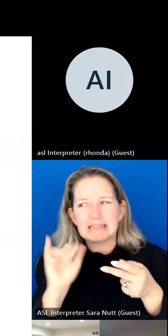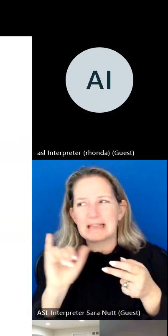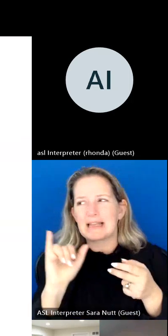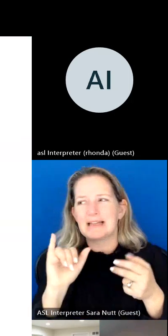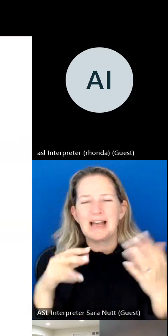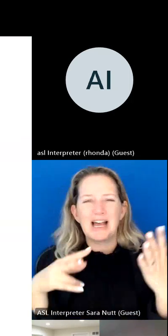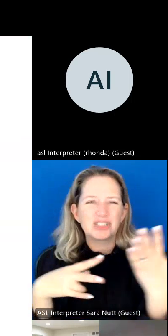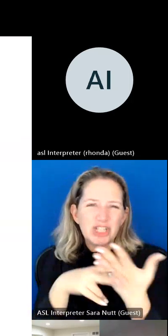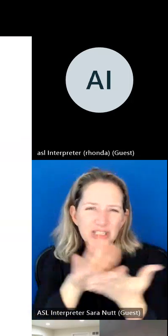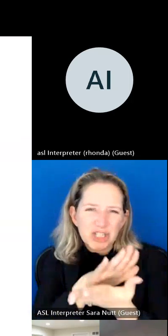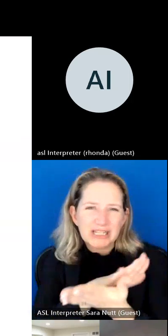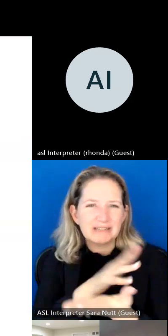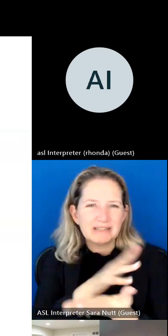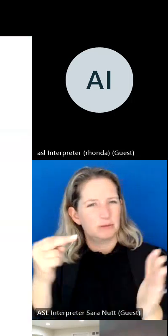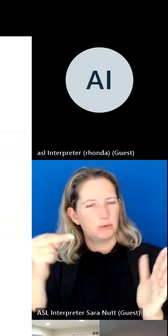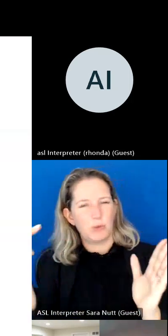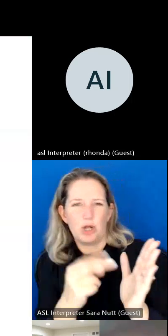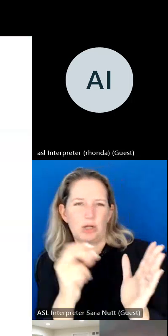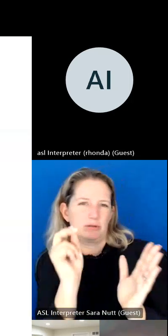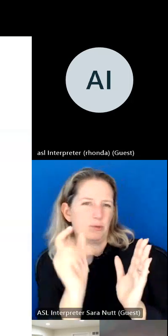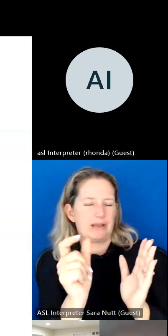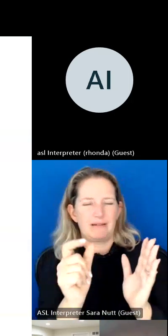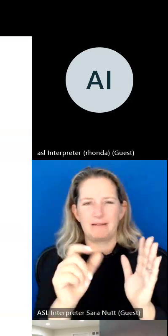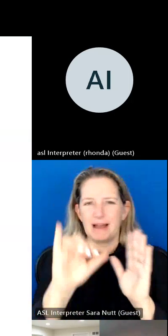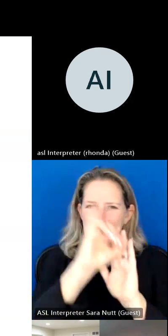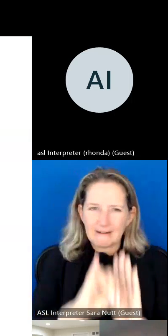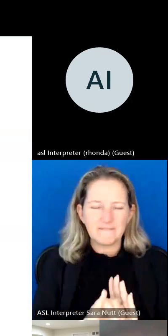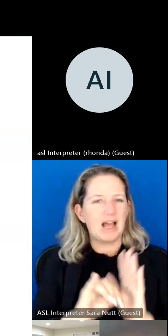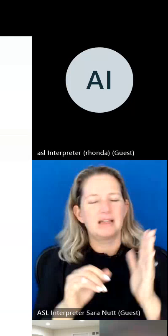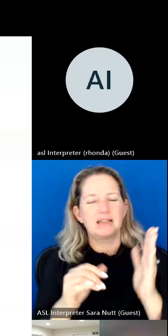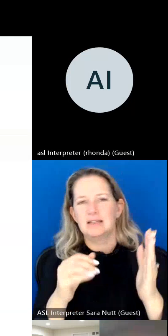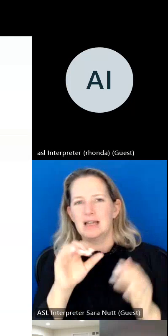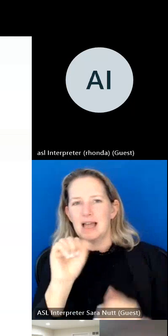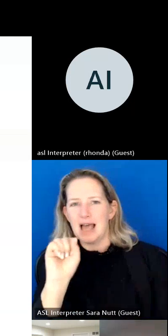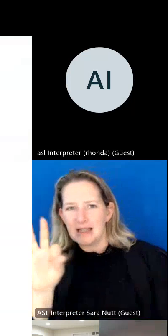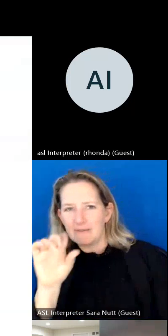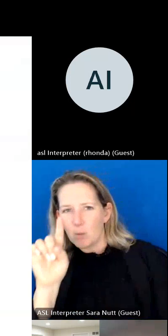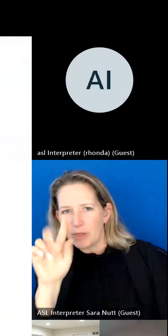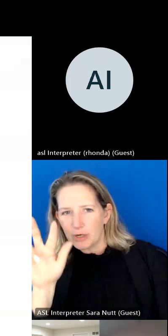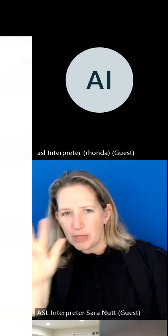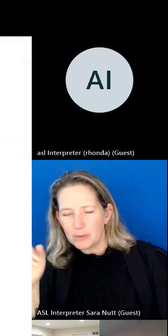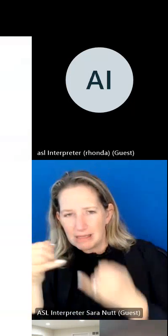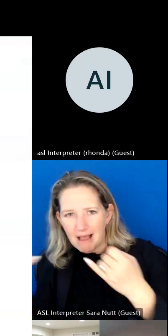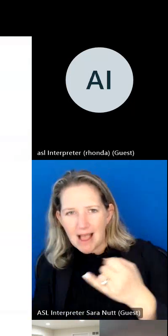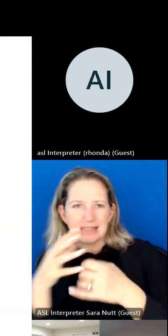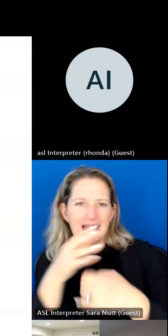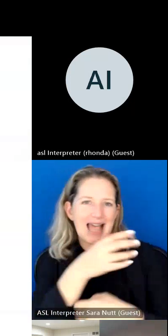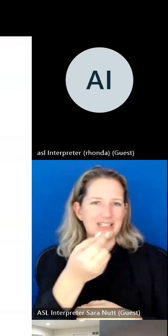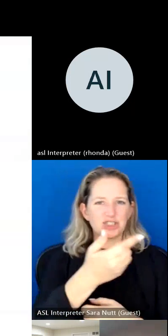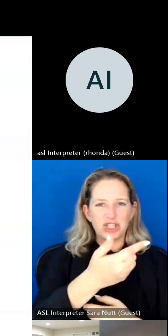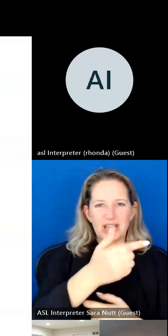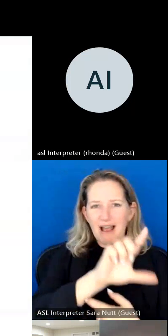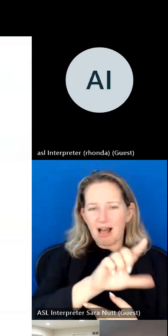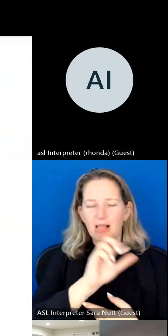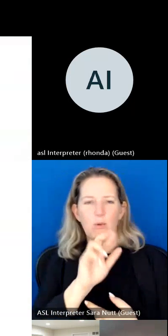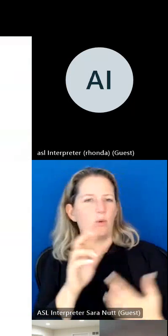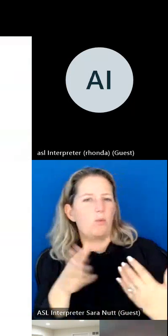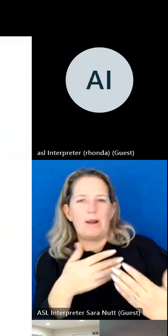to quickly identify the correlation between SF-133 lines and the GLs and whatever other filters are being